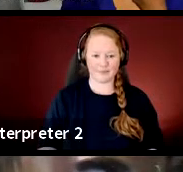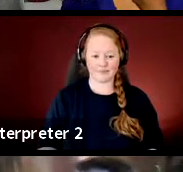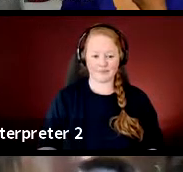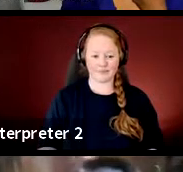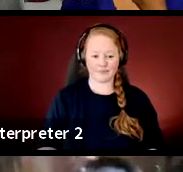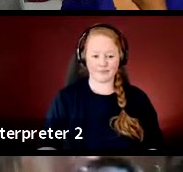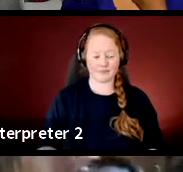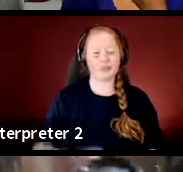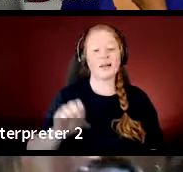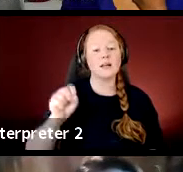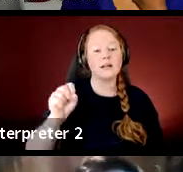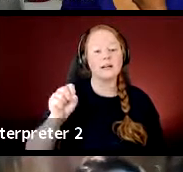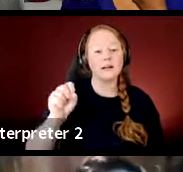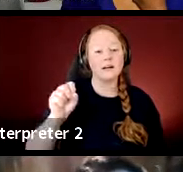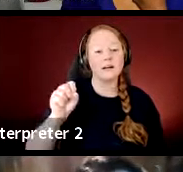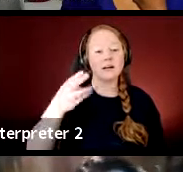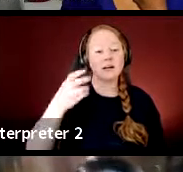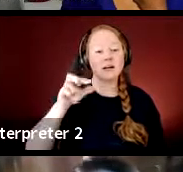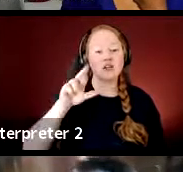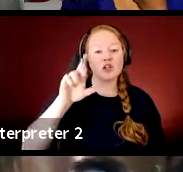Sherry Cole.